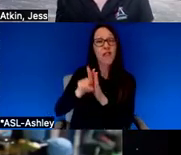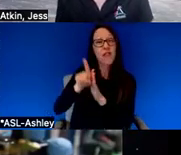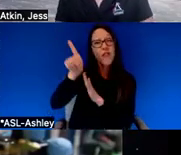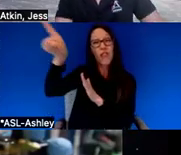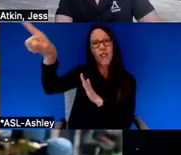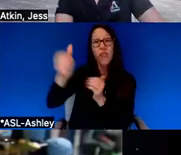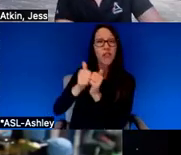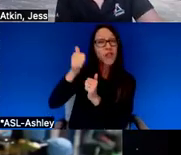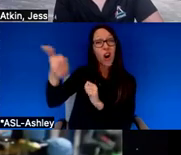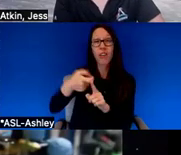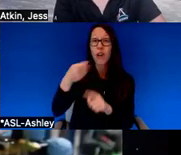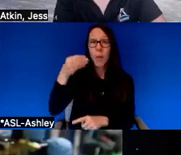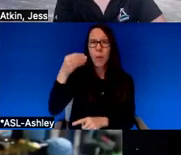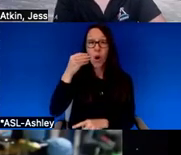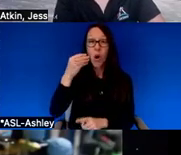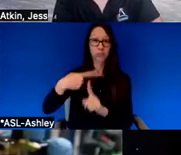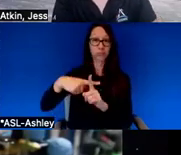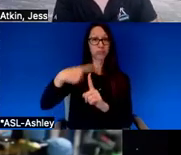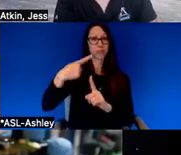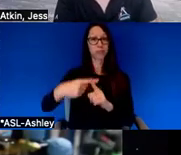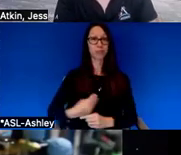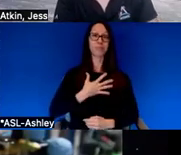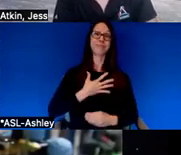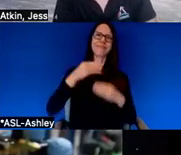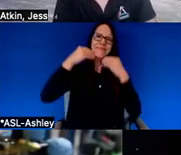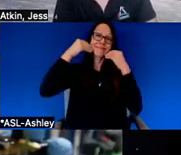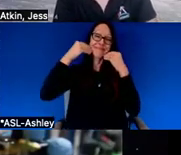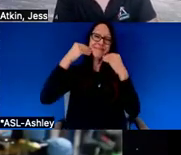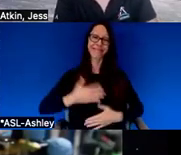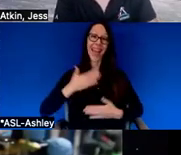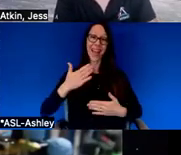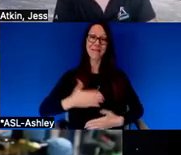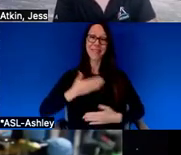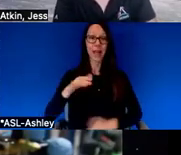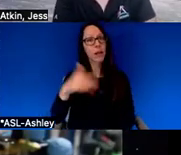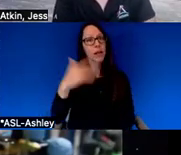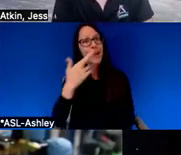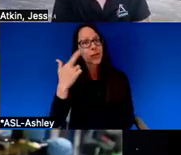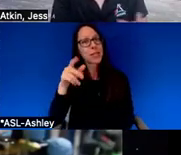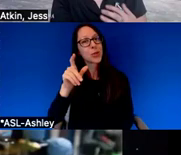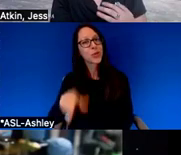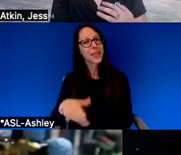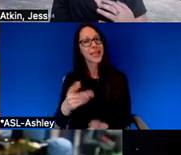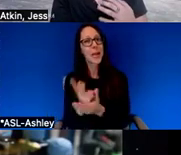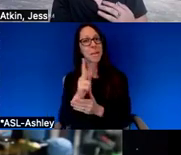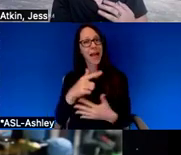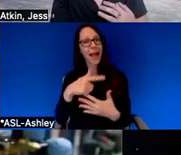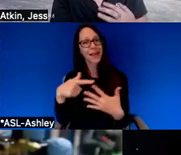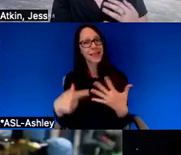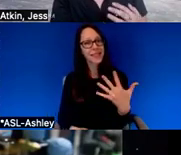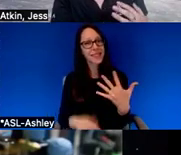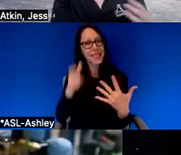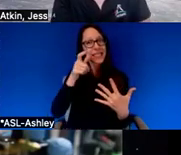right? So these are just some of the reasons we need plants in space, but when we take plants that are supposed